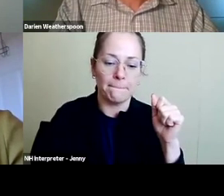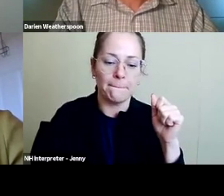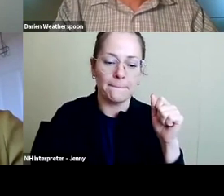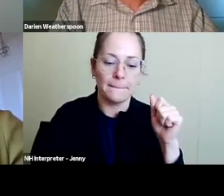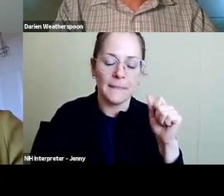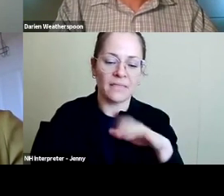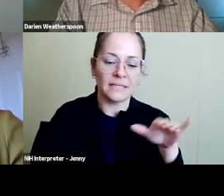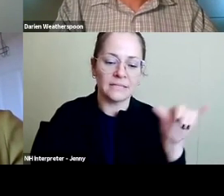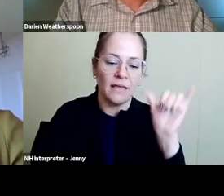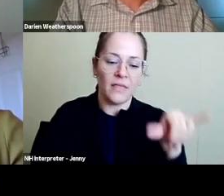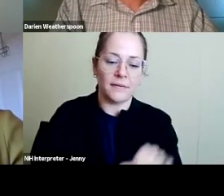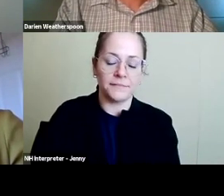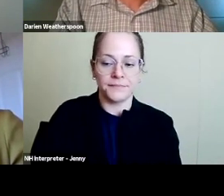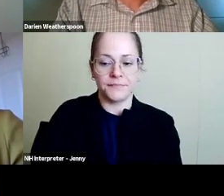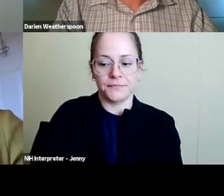things like that.